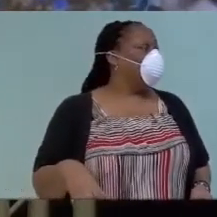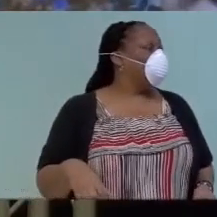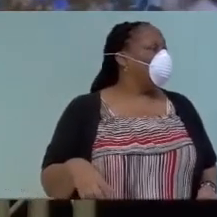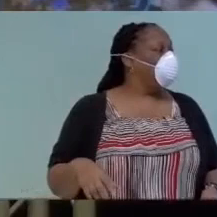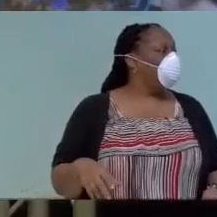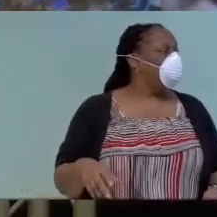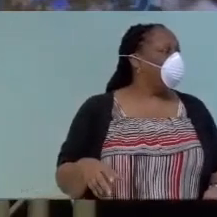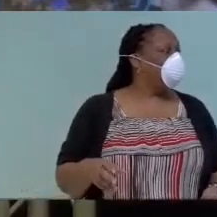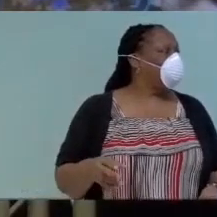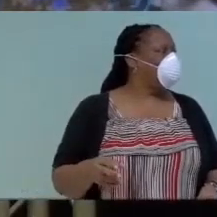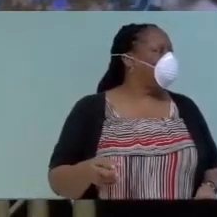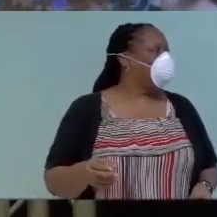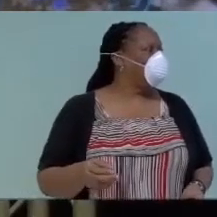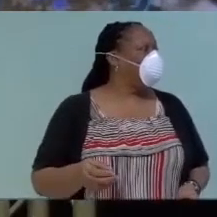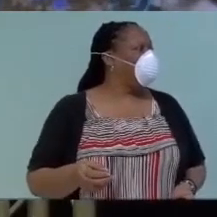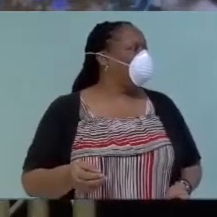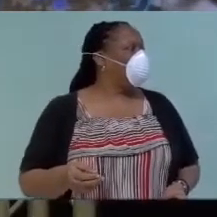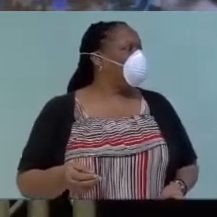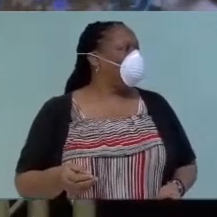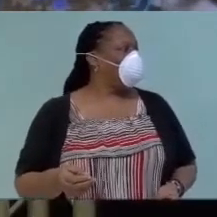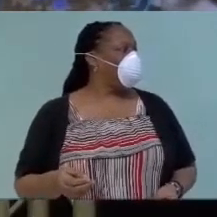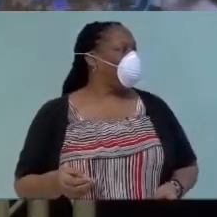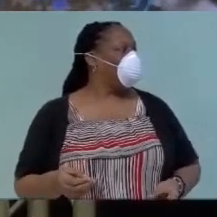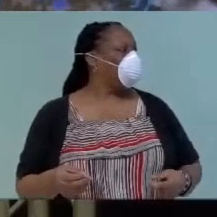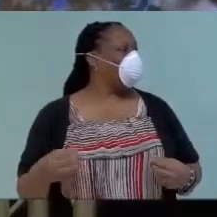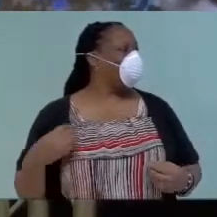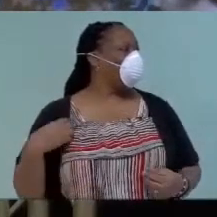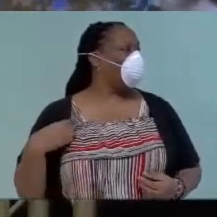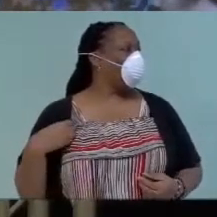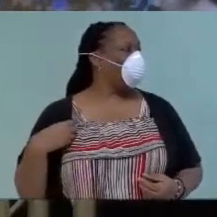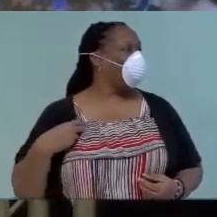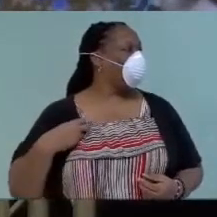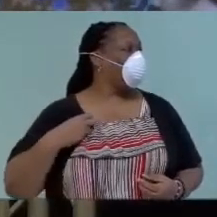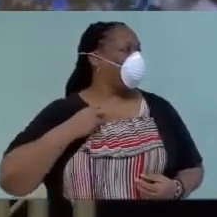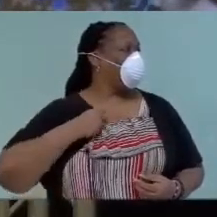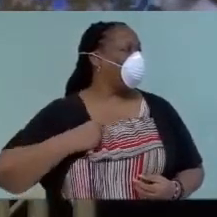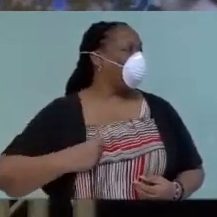be threatened when testing demands outstrip